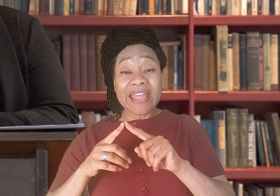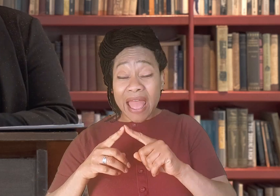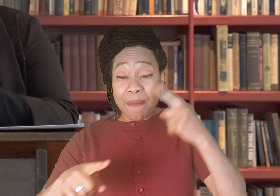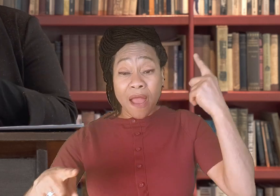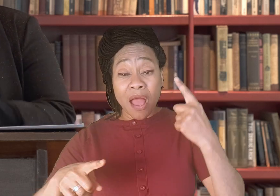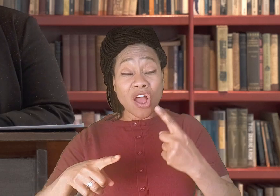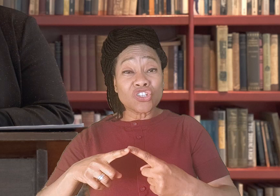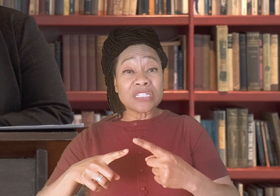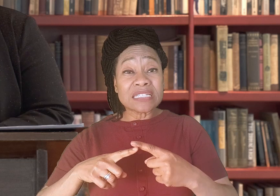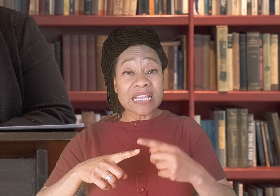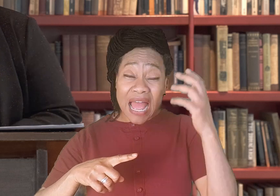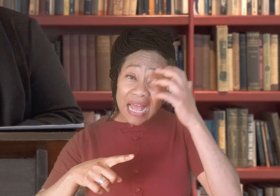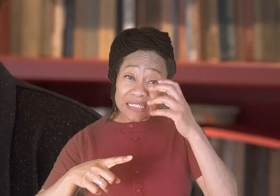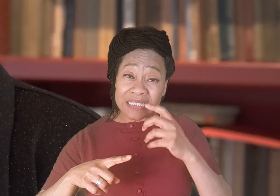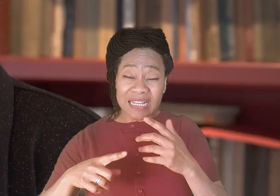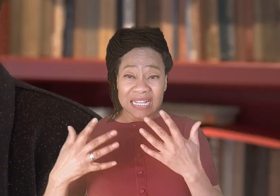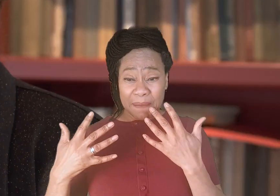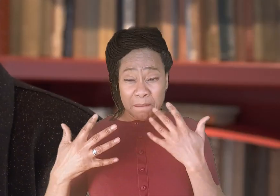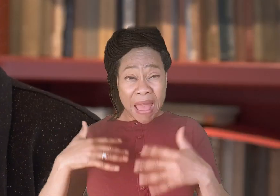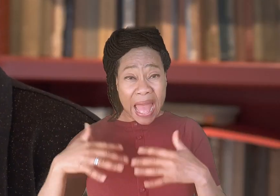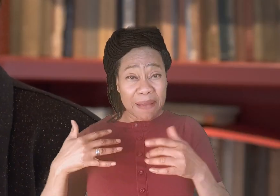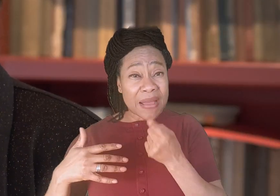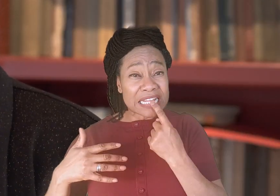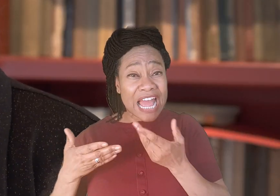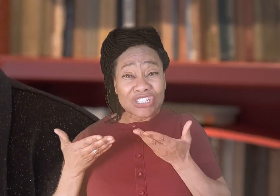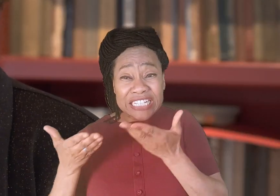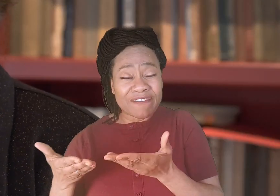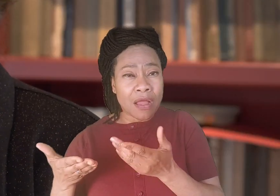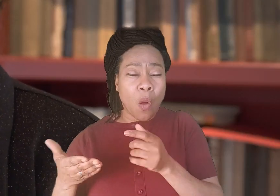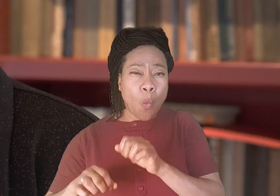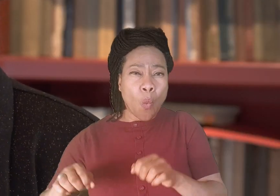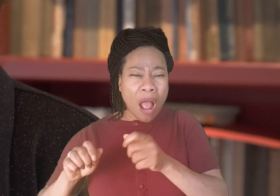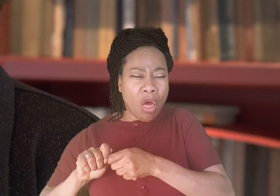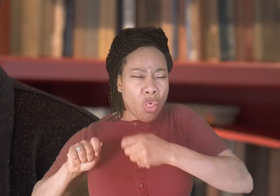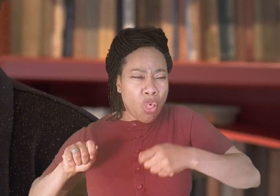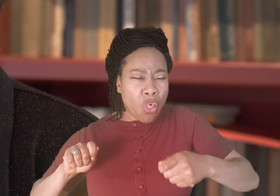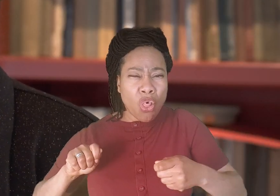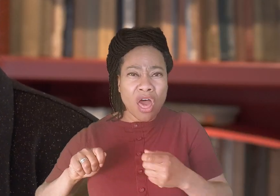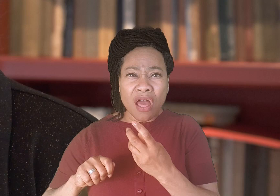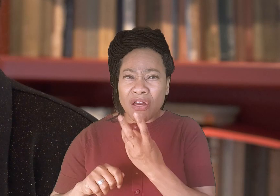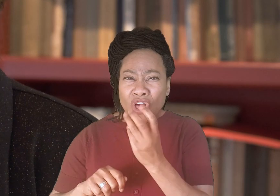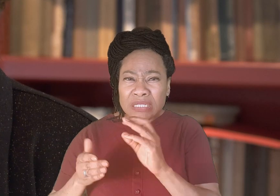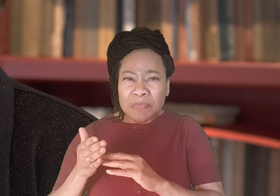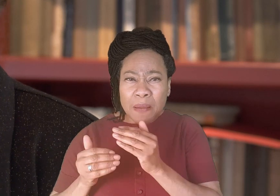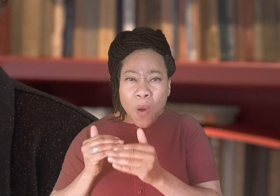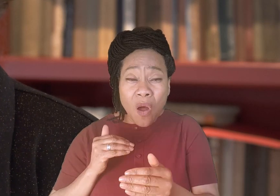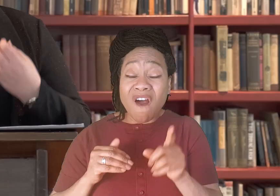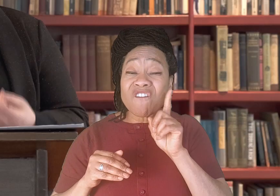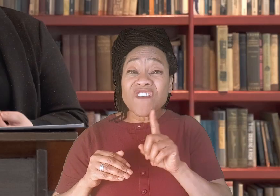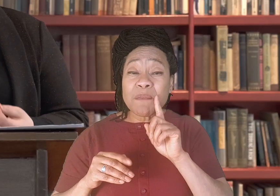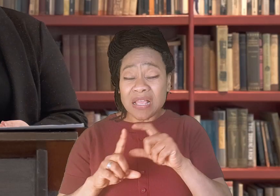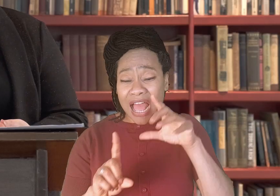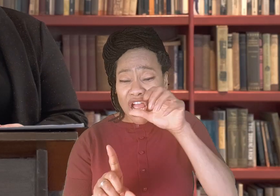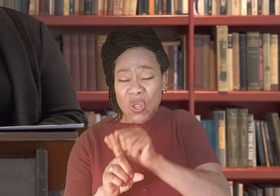pain medication in an ER setting. Female-specific diseases have longer diagnosis times.